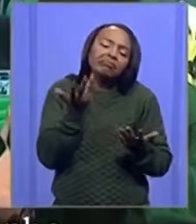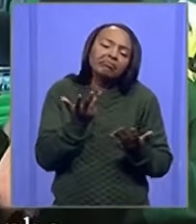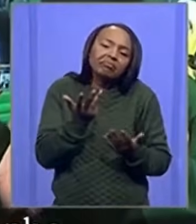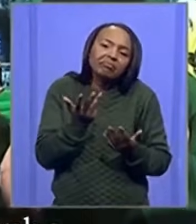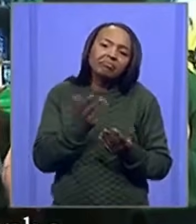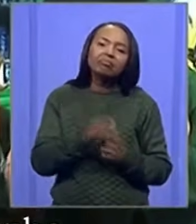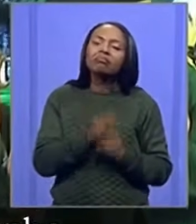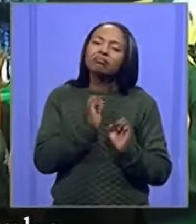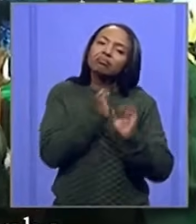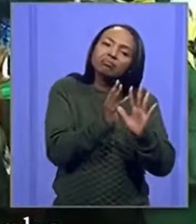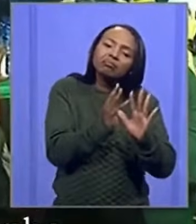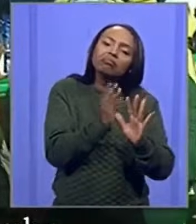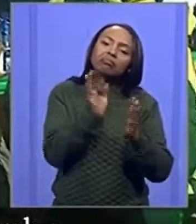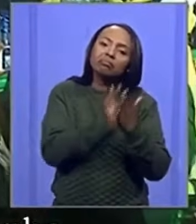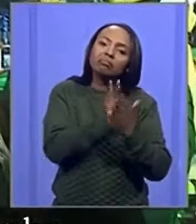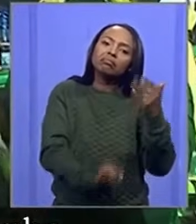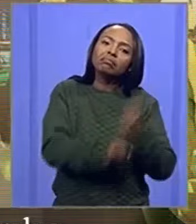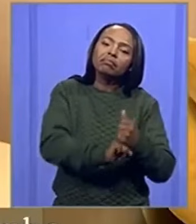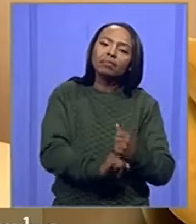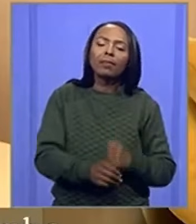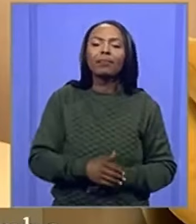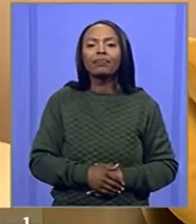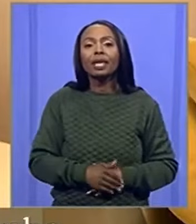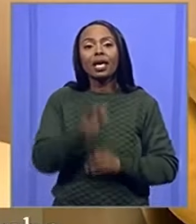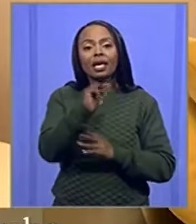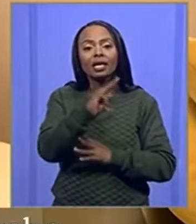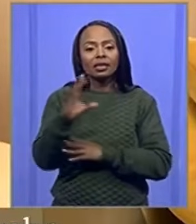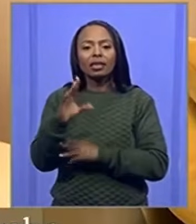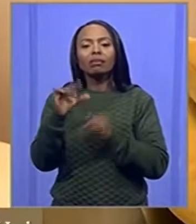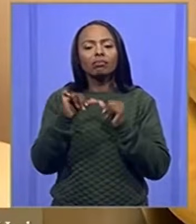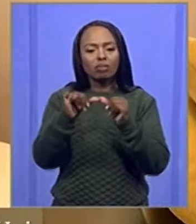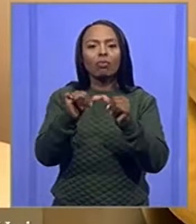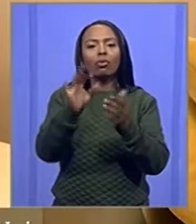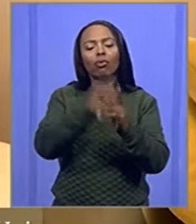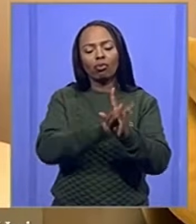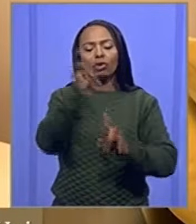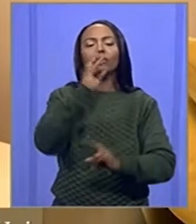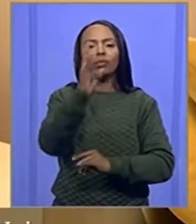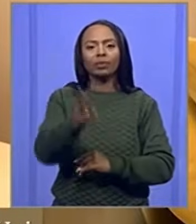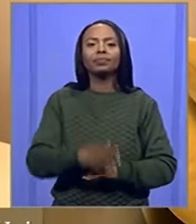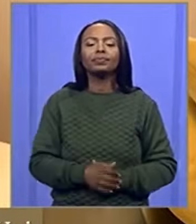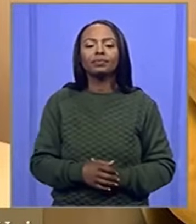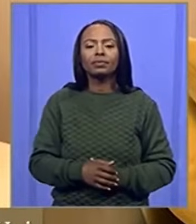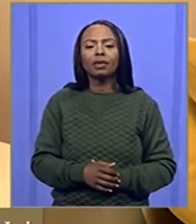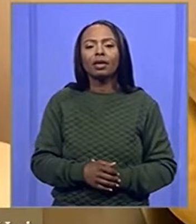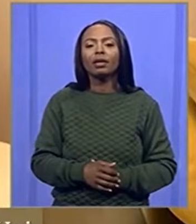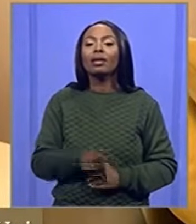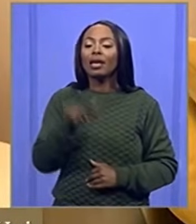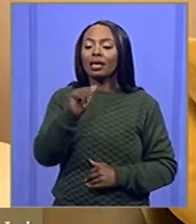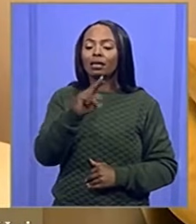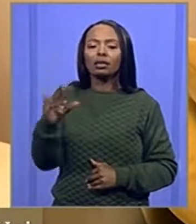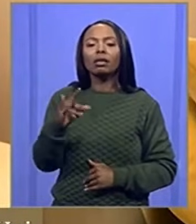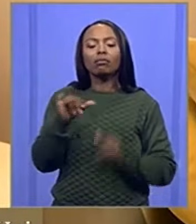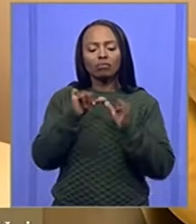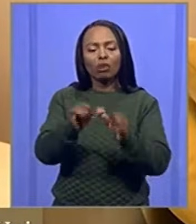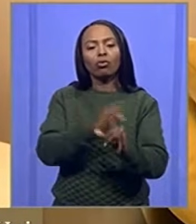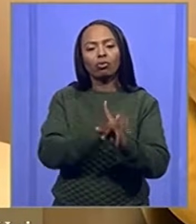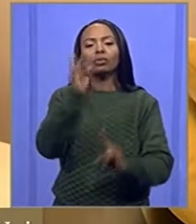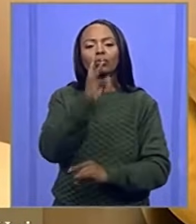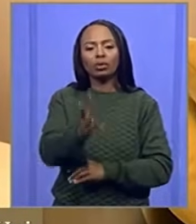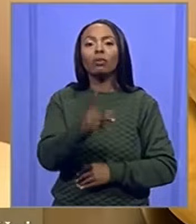it is going to continue to win. It's going to continue to win because we